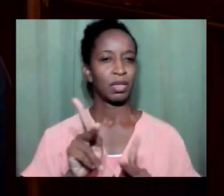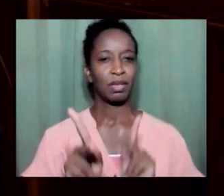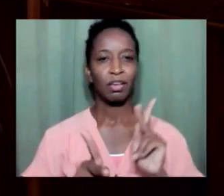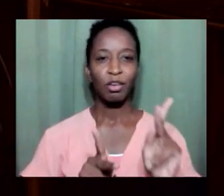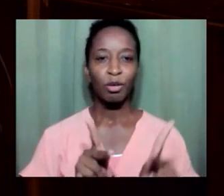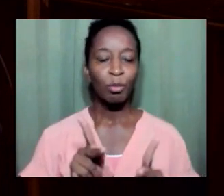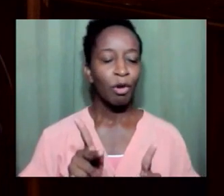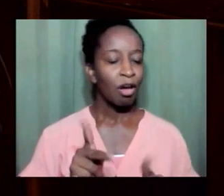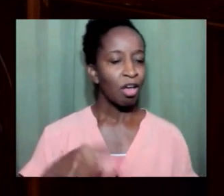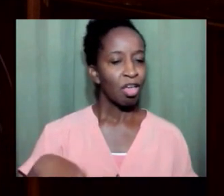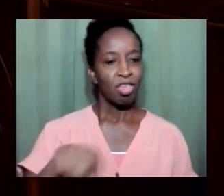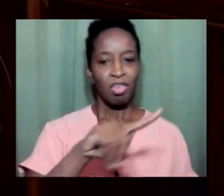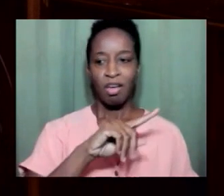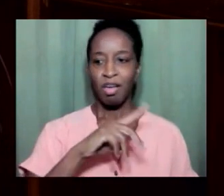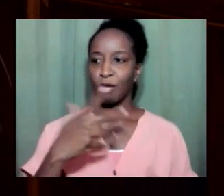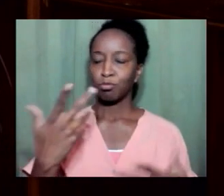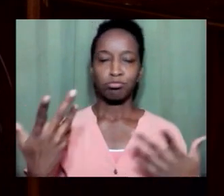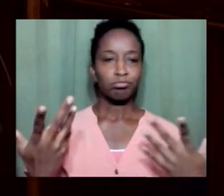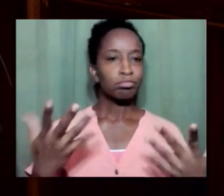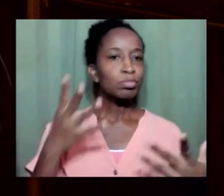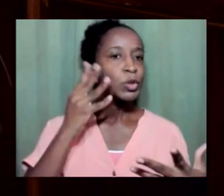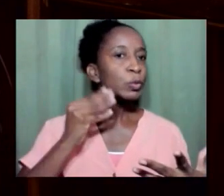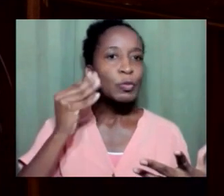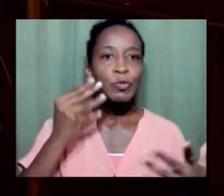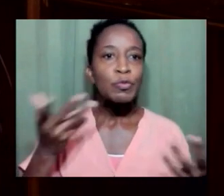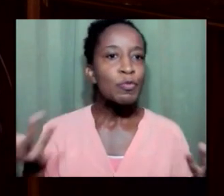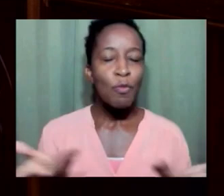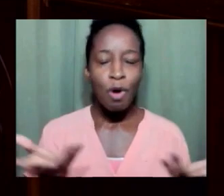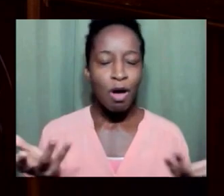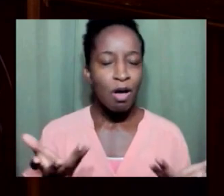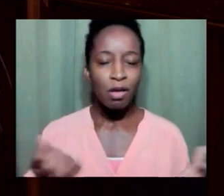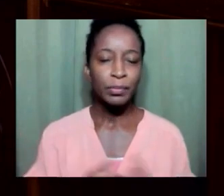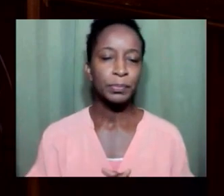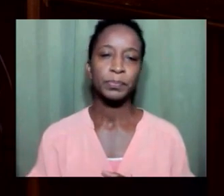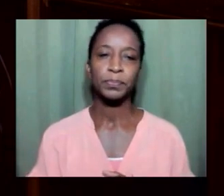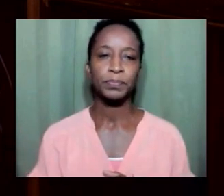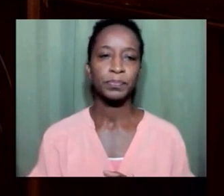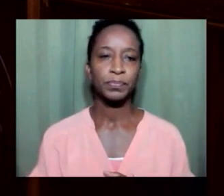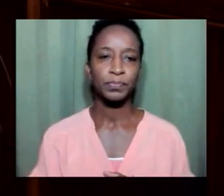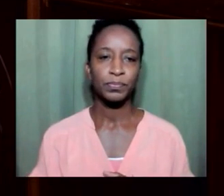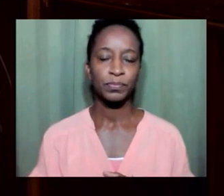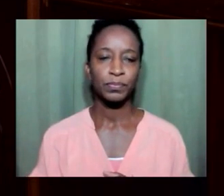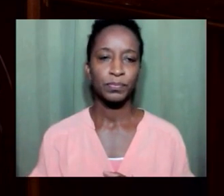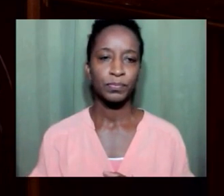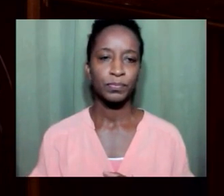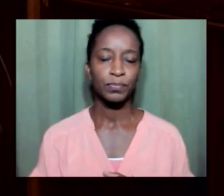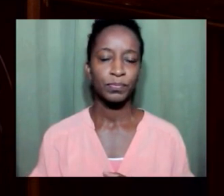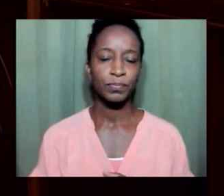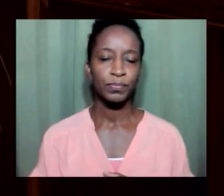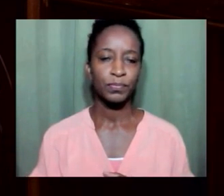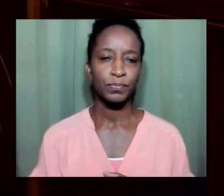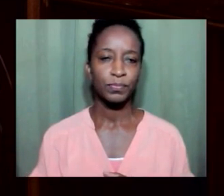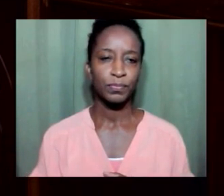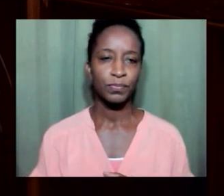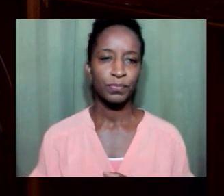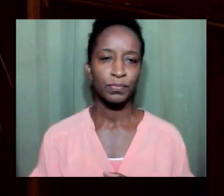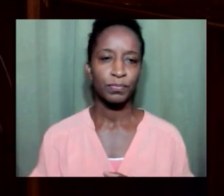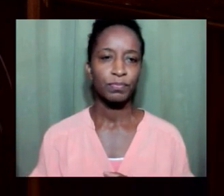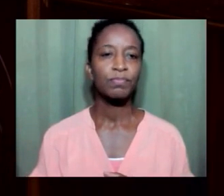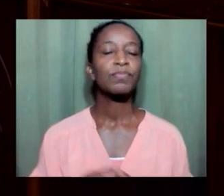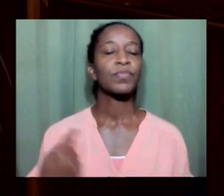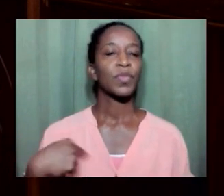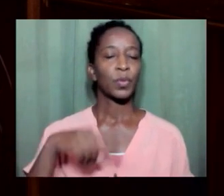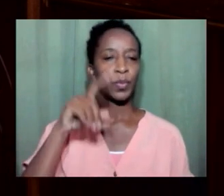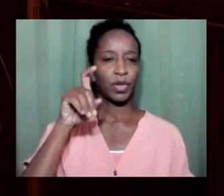to confront these challenges, Mr. Speaker, before we had the opportunity to restructure our debt,